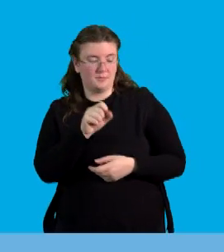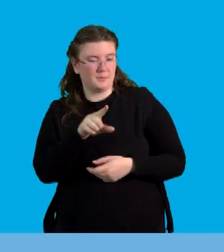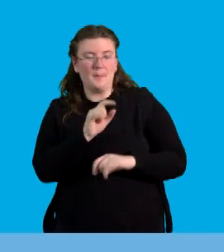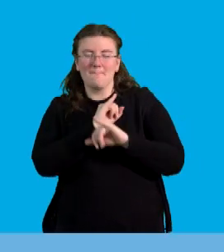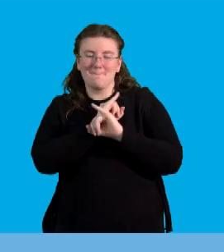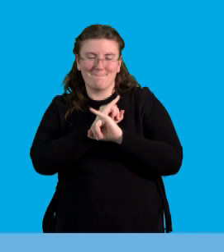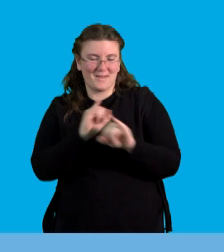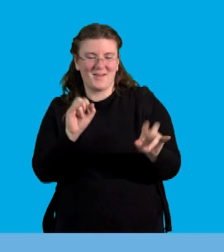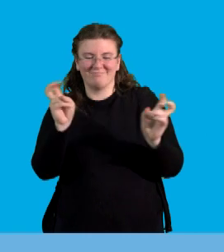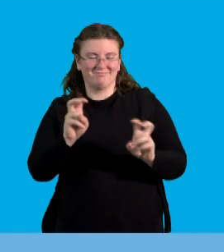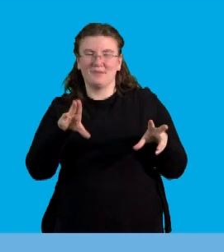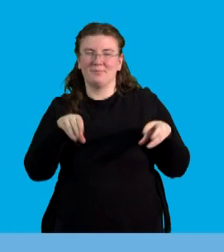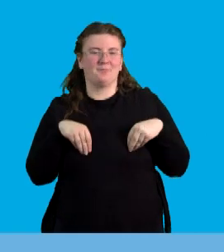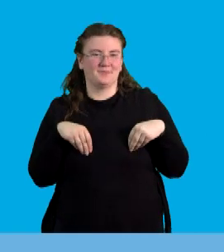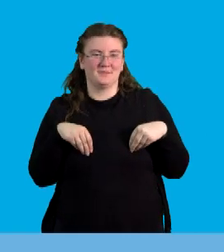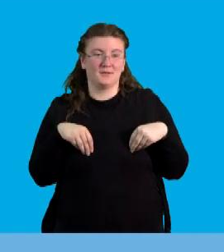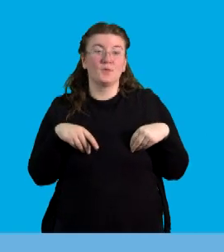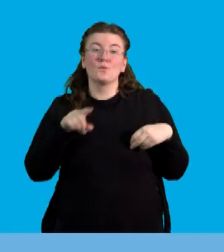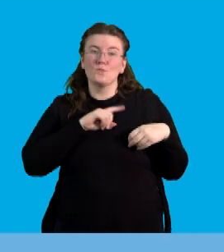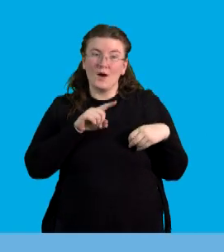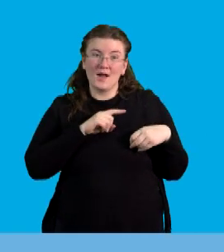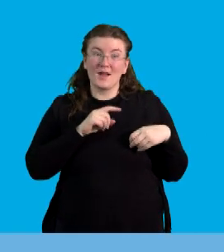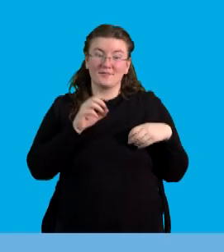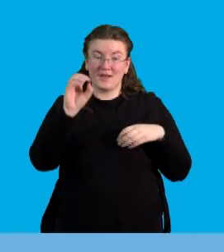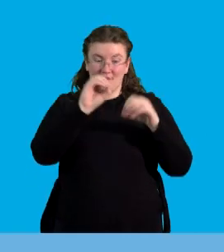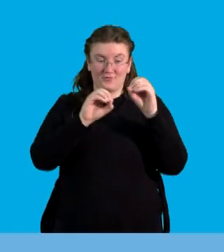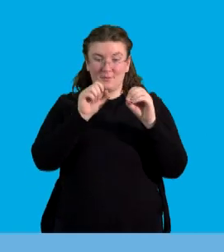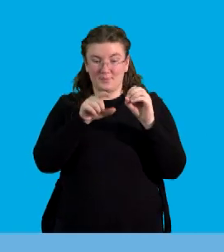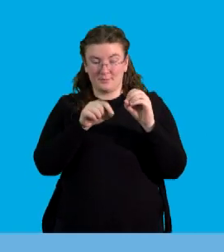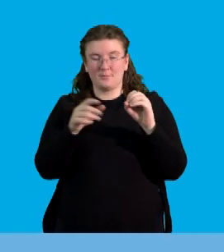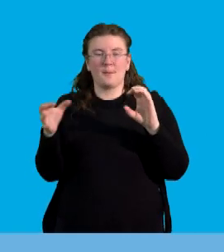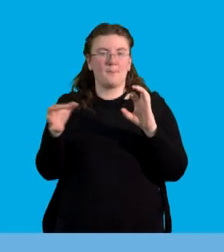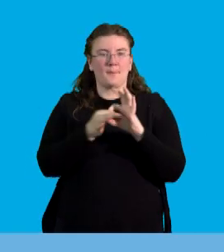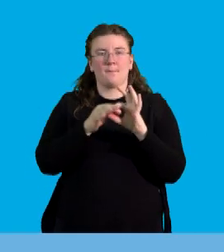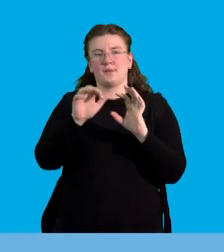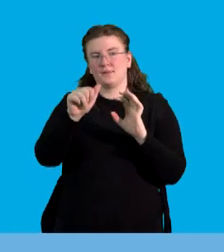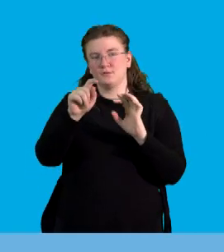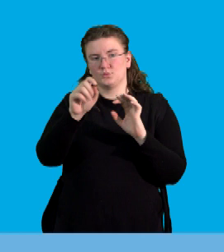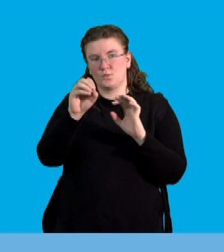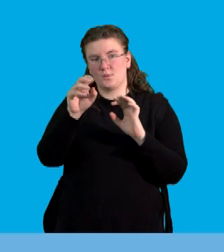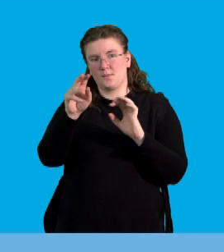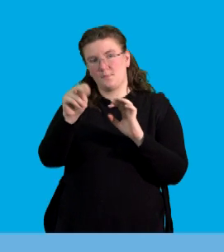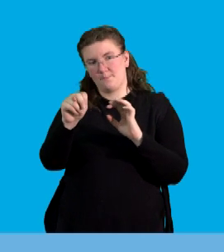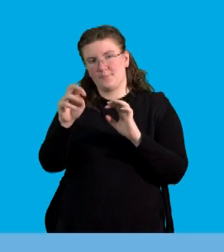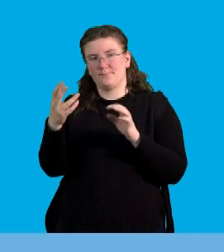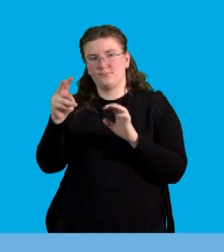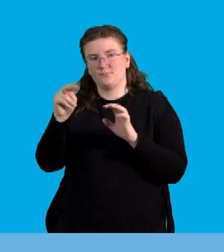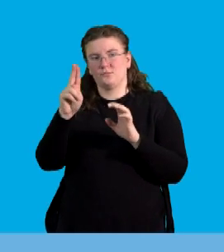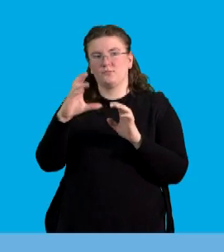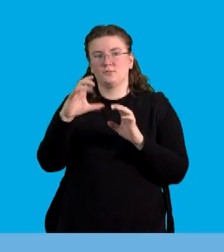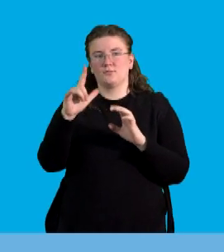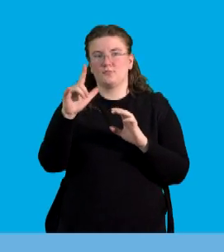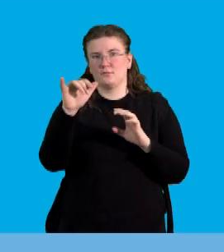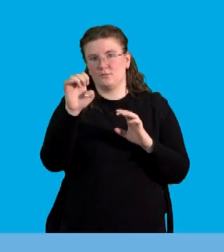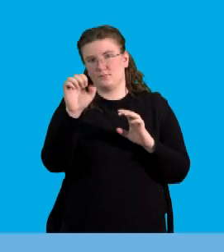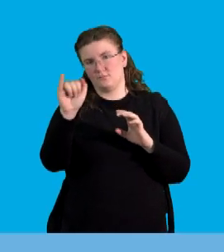of electricity. It is because of those electrons that are tightly bound to the atom nuclei and they are not able to move freely.